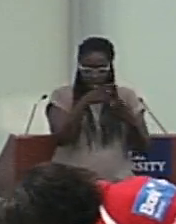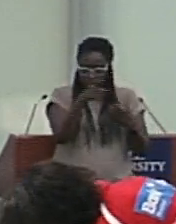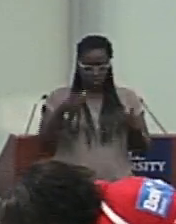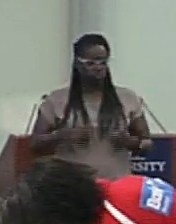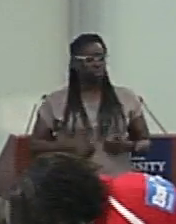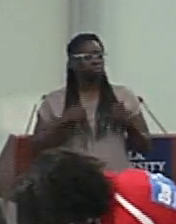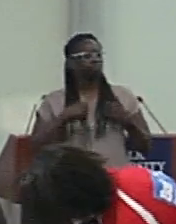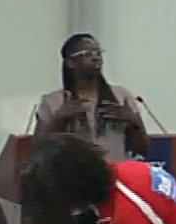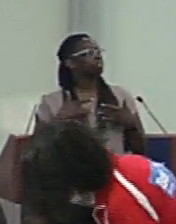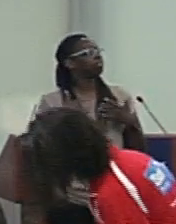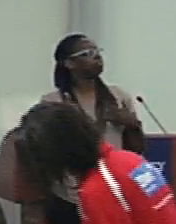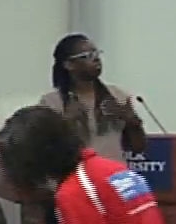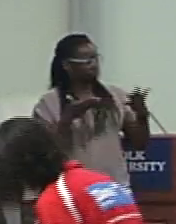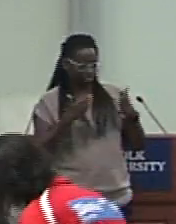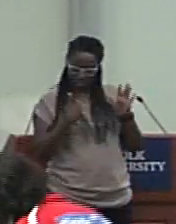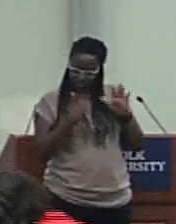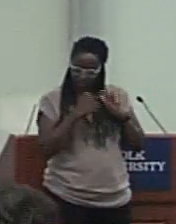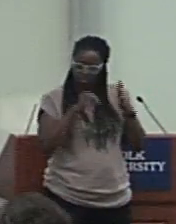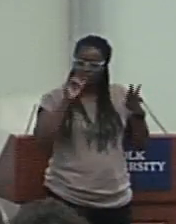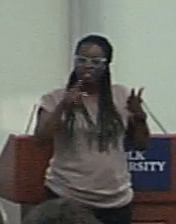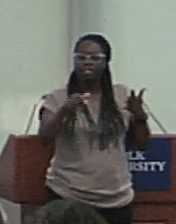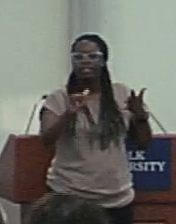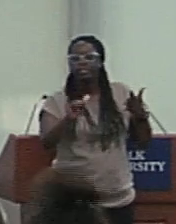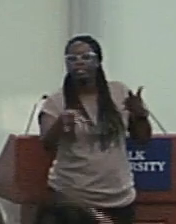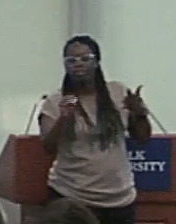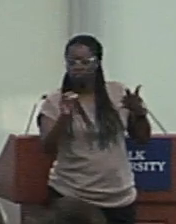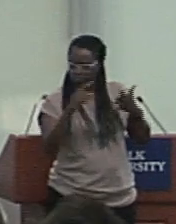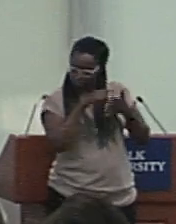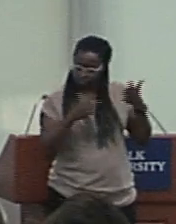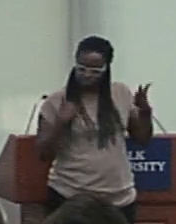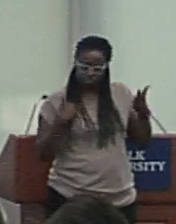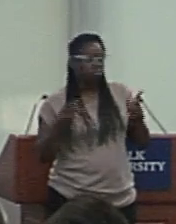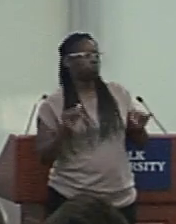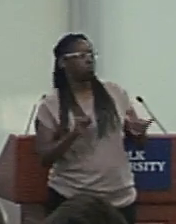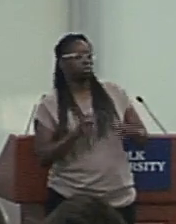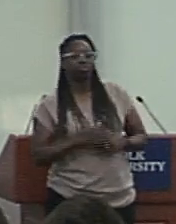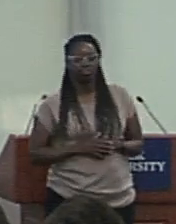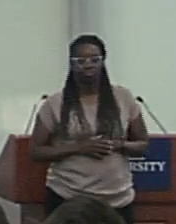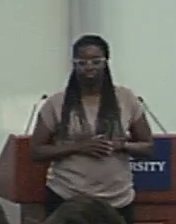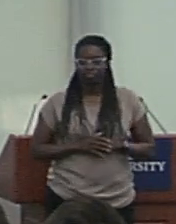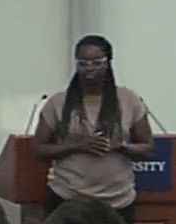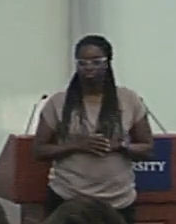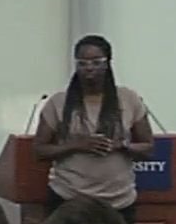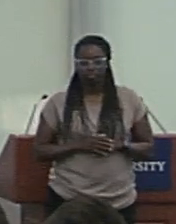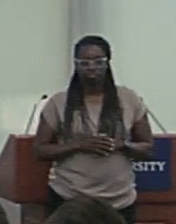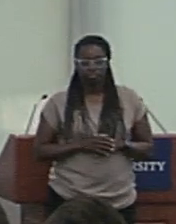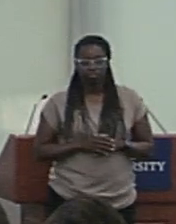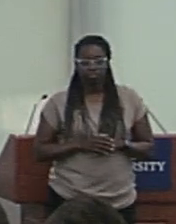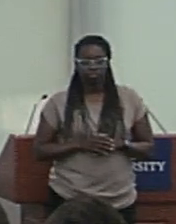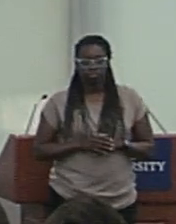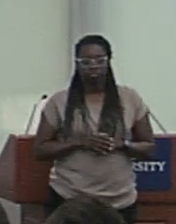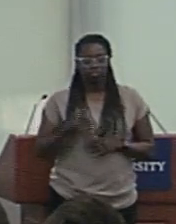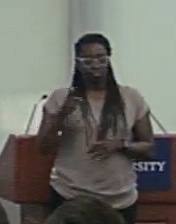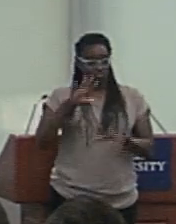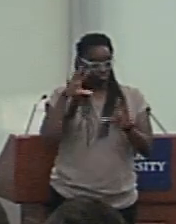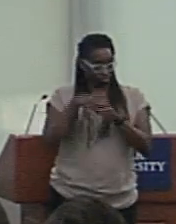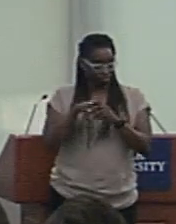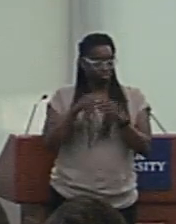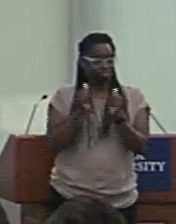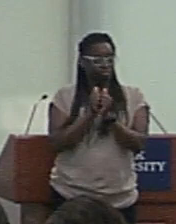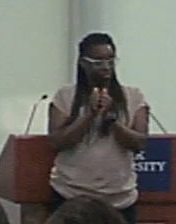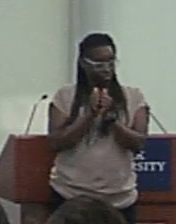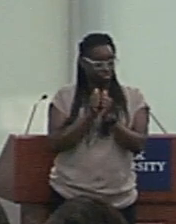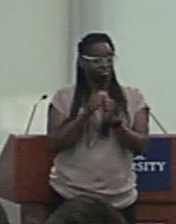barriers. And I know Colleen serves on the committee for access for taxes, and she also works with language access.